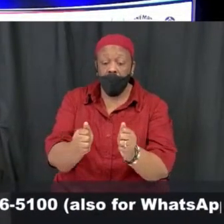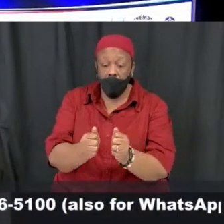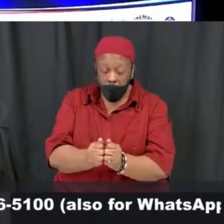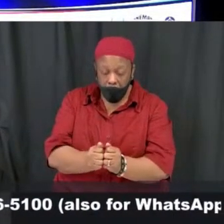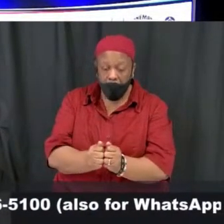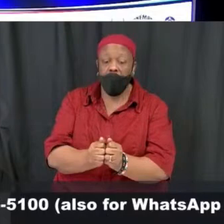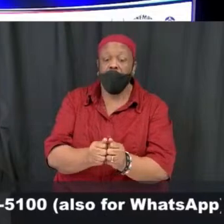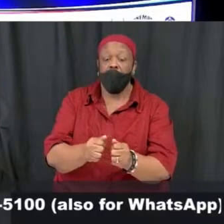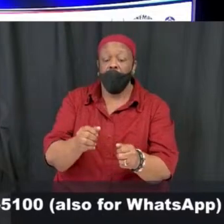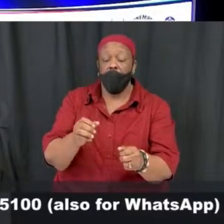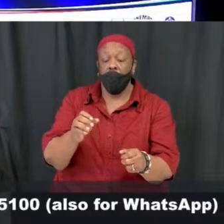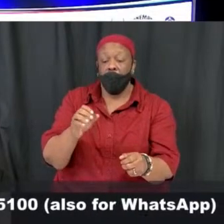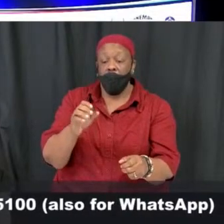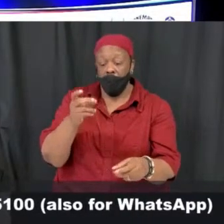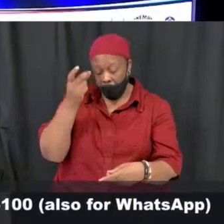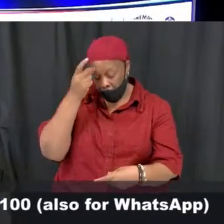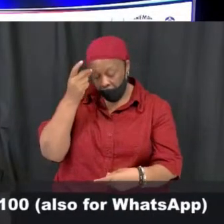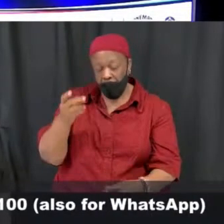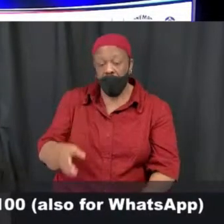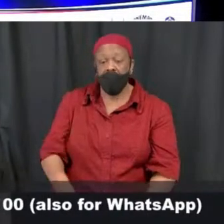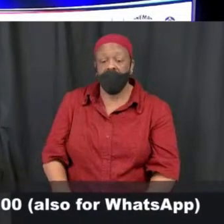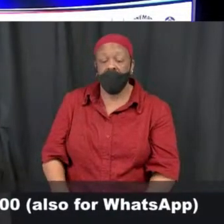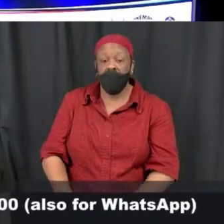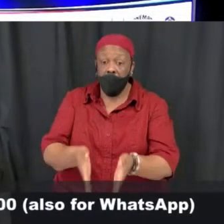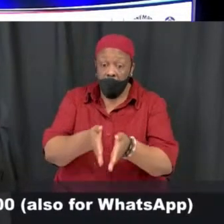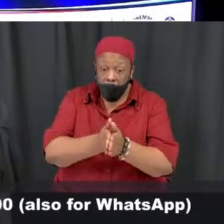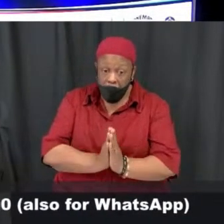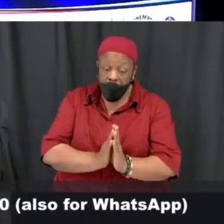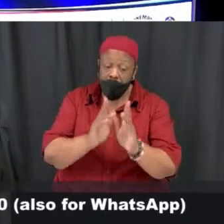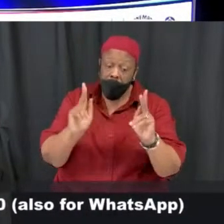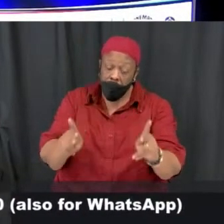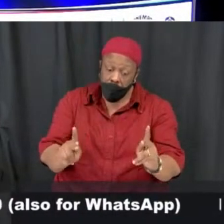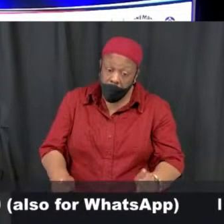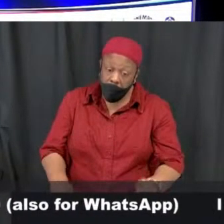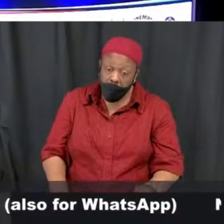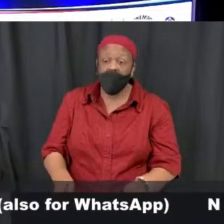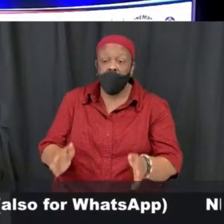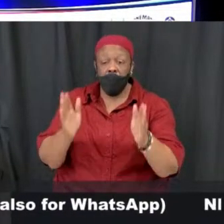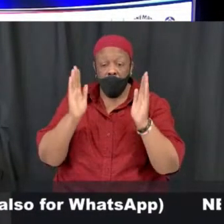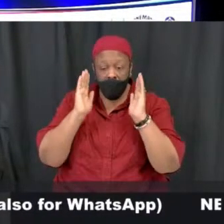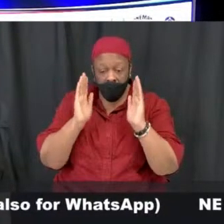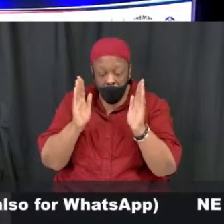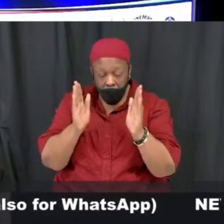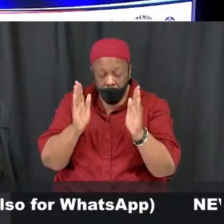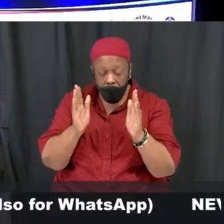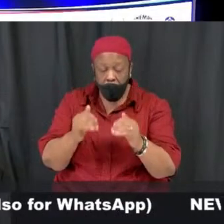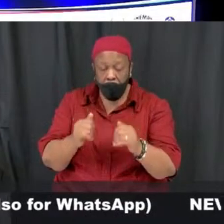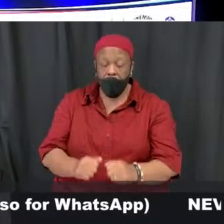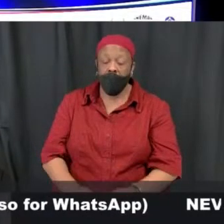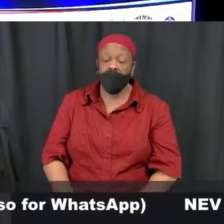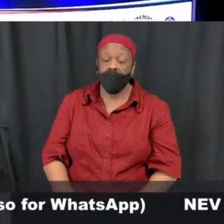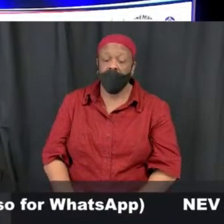our communities, and we're asking persons to stay vigilant of the protocols. But